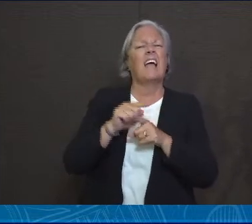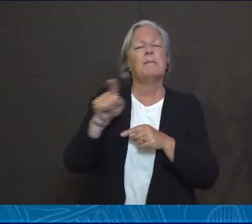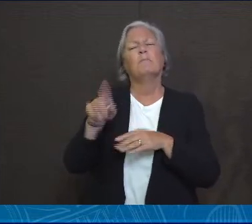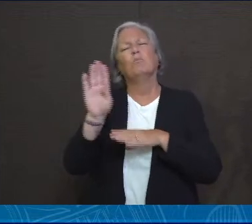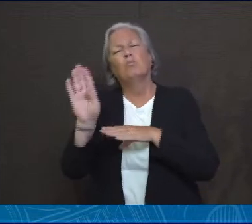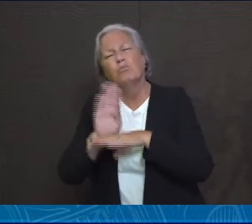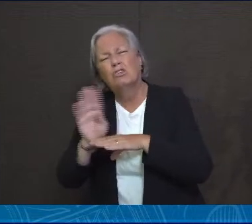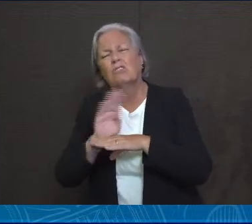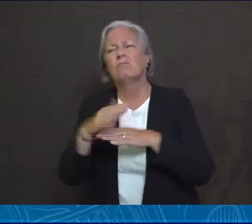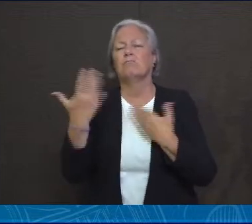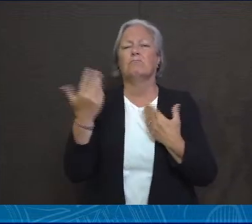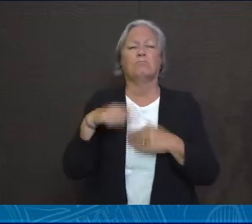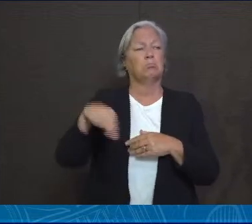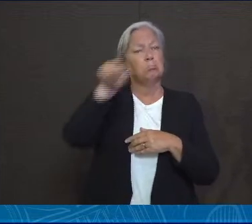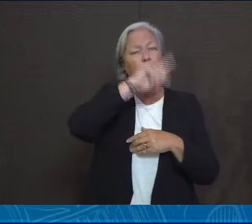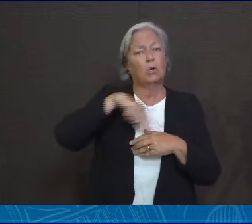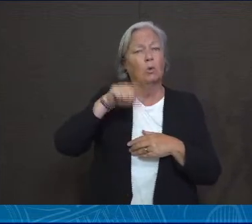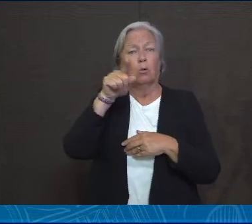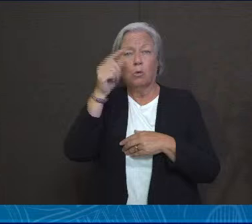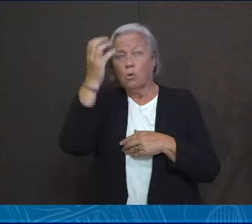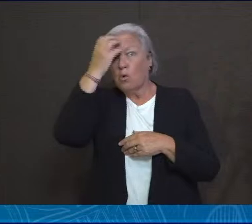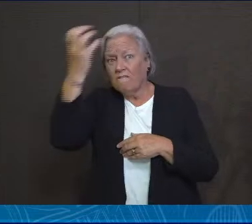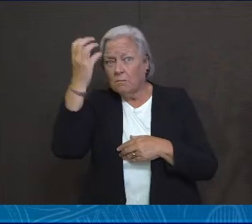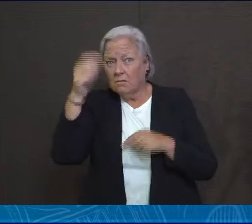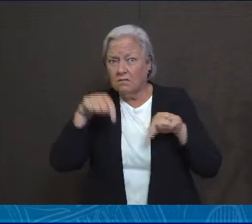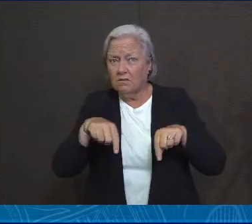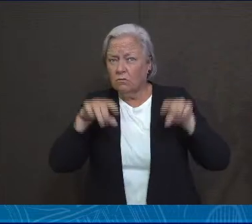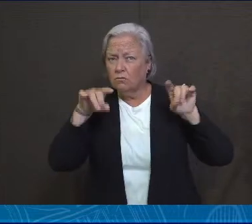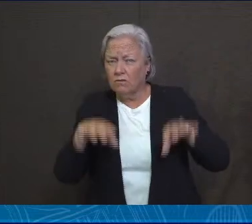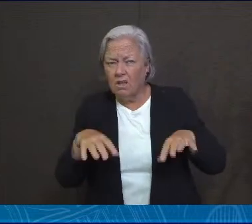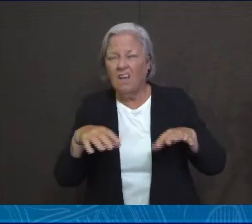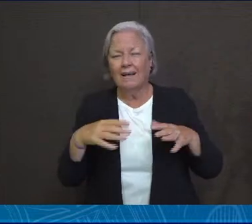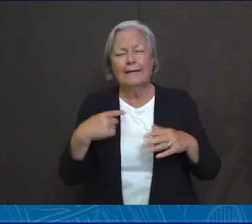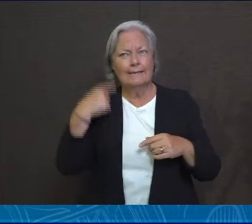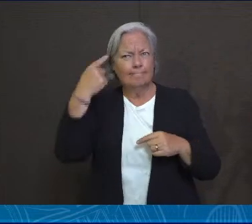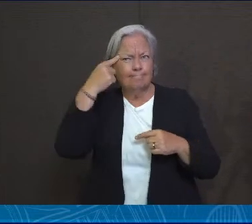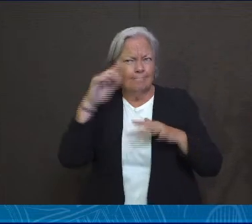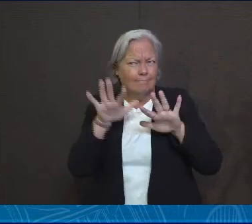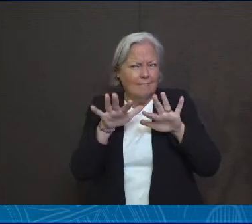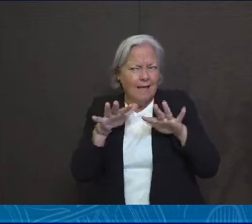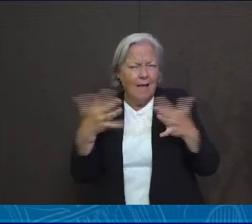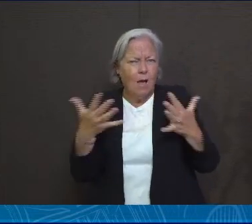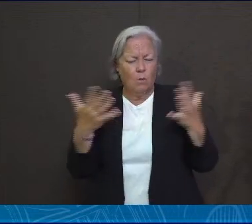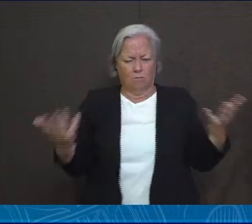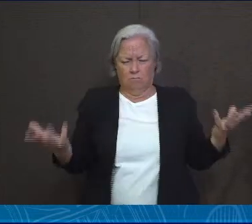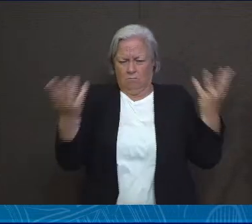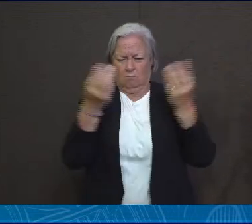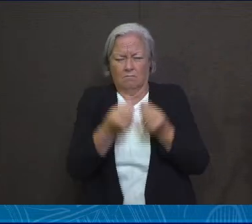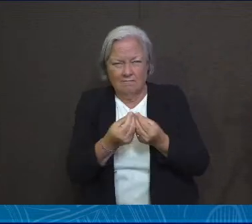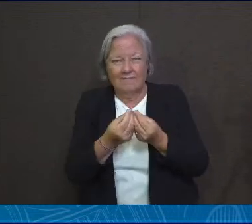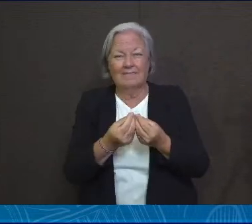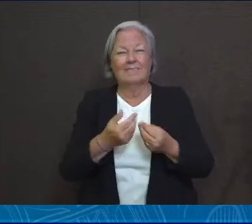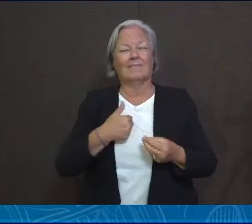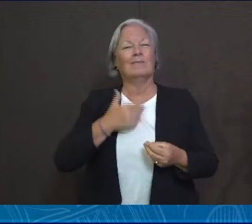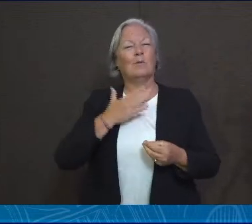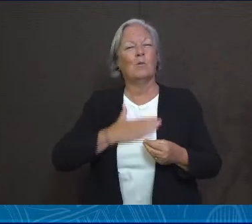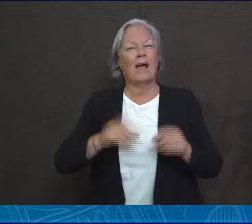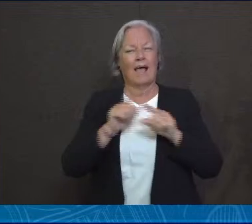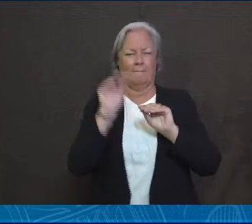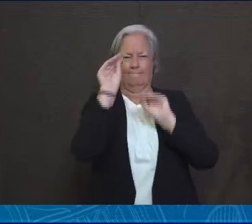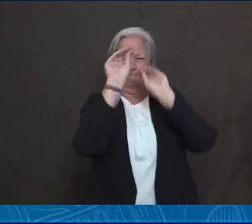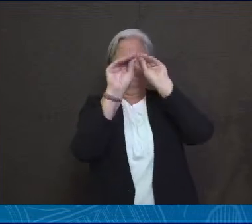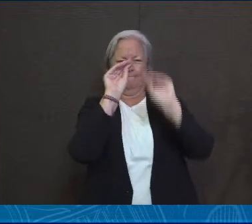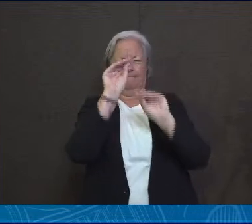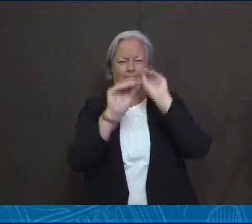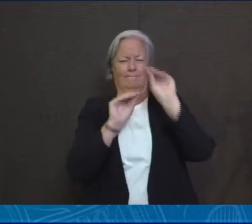and at all levels to actually come up with those sort of strategies. So we are trying to build a bit of a database to see what that might look